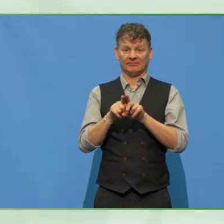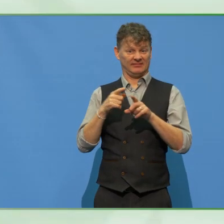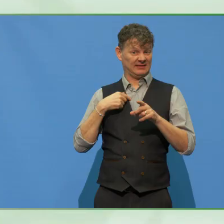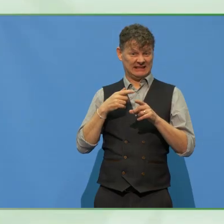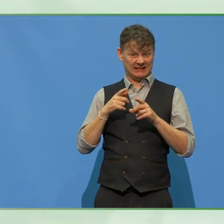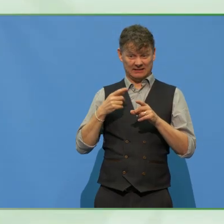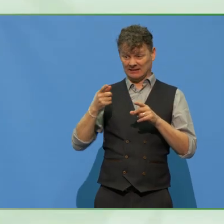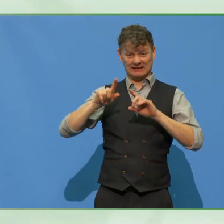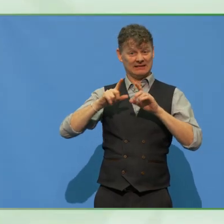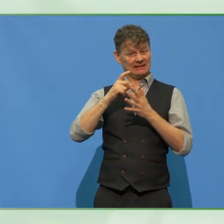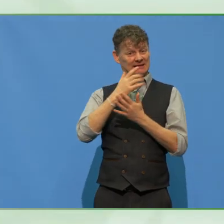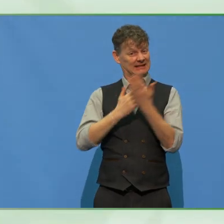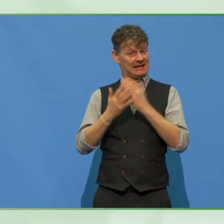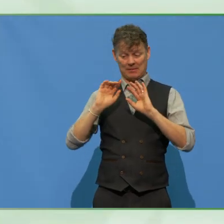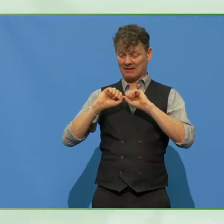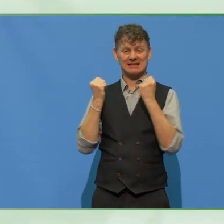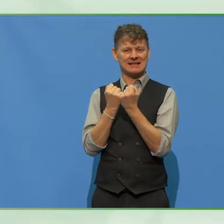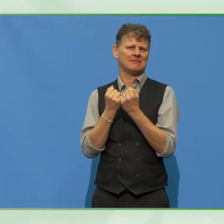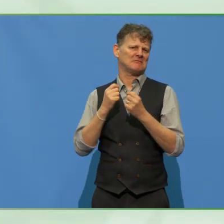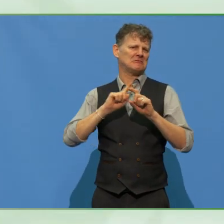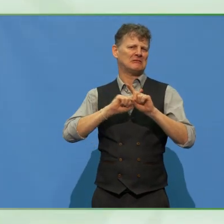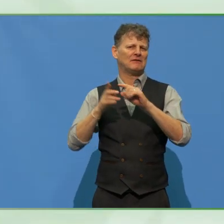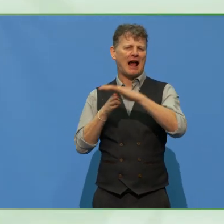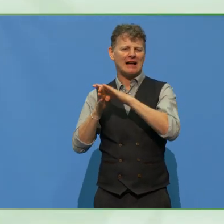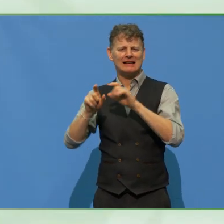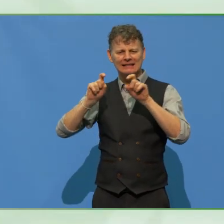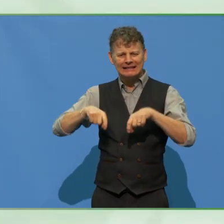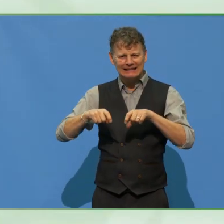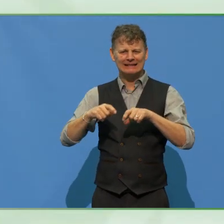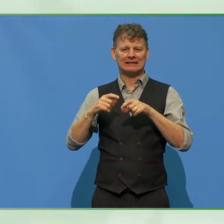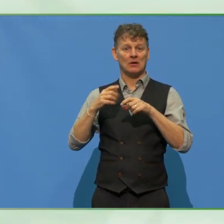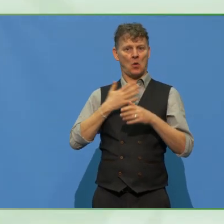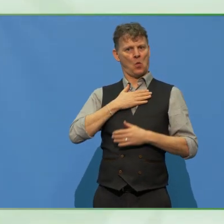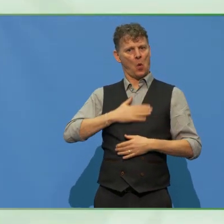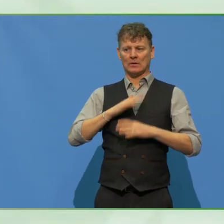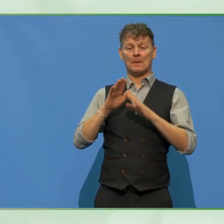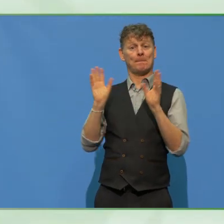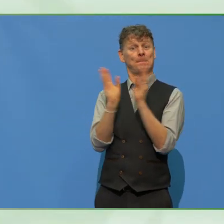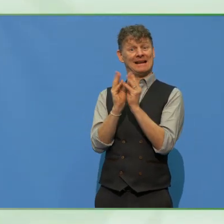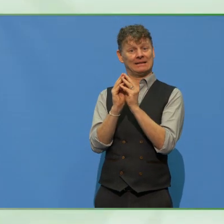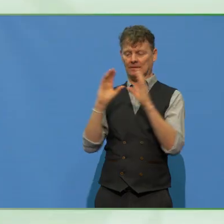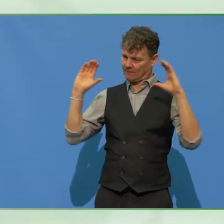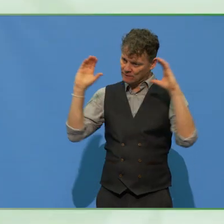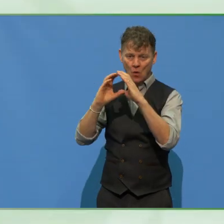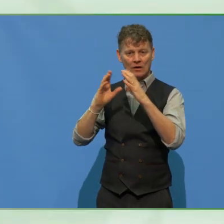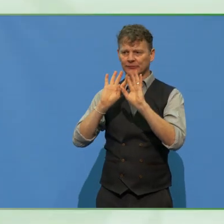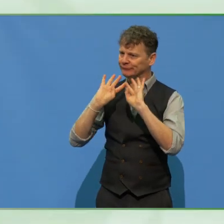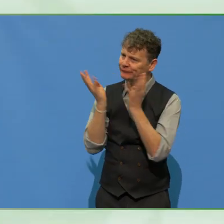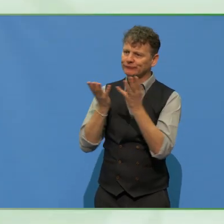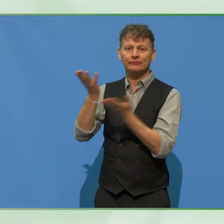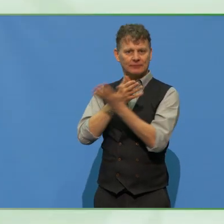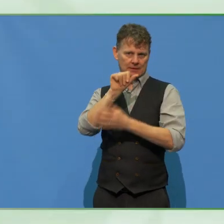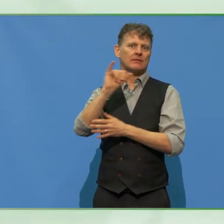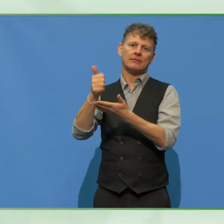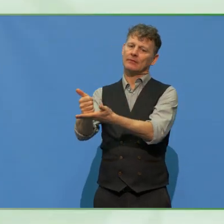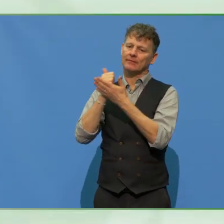needs, the ability to be able to focus in a meeting, and we're a fully remote team across Europe, and be able to turn on an AI facility that will take notes, that